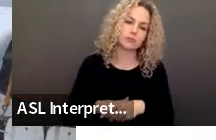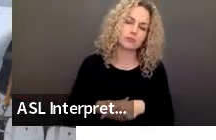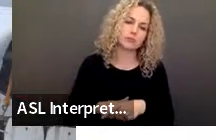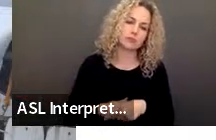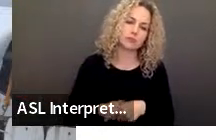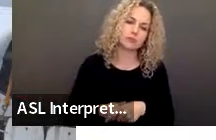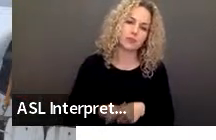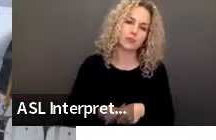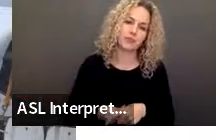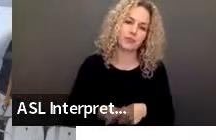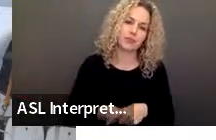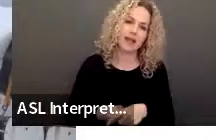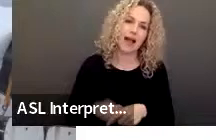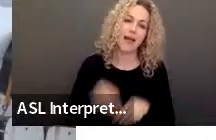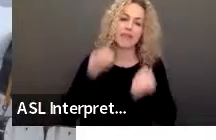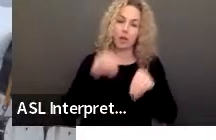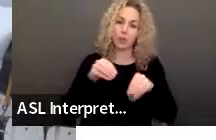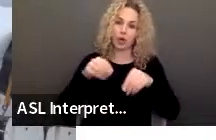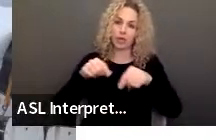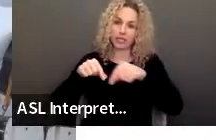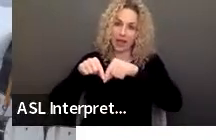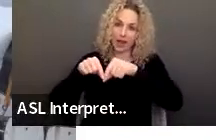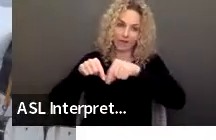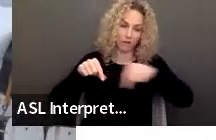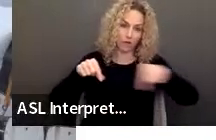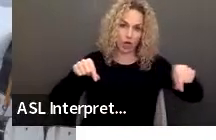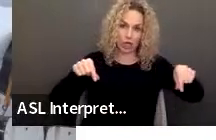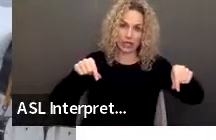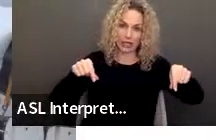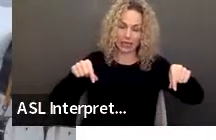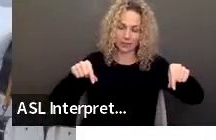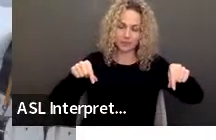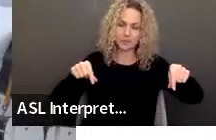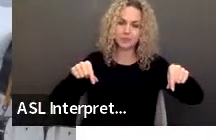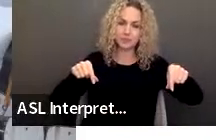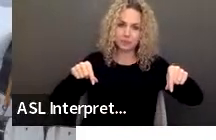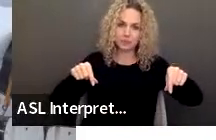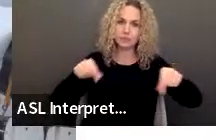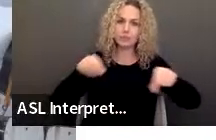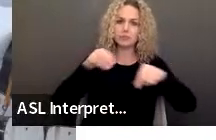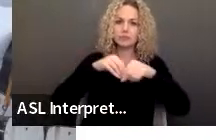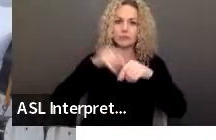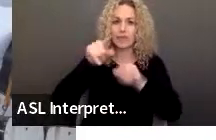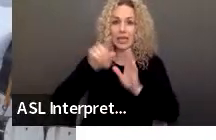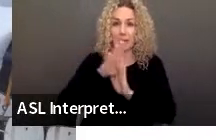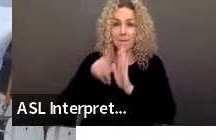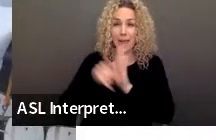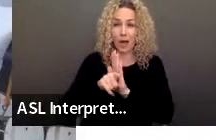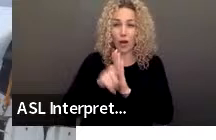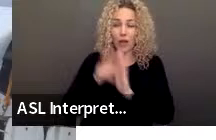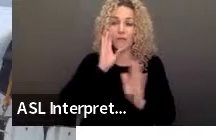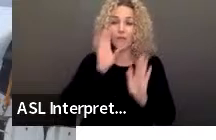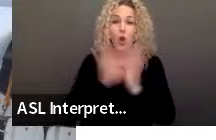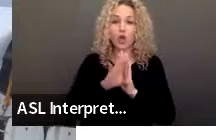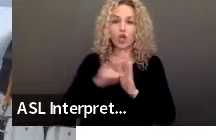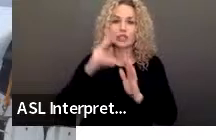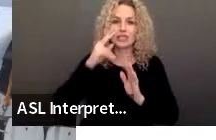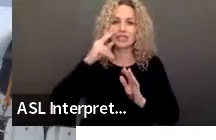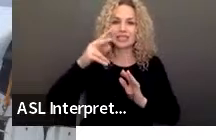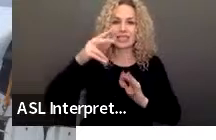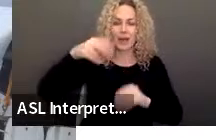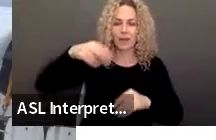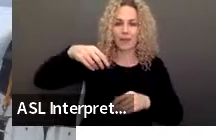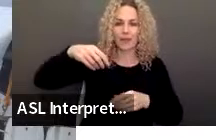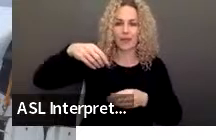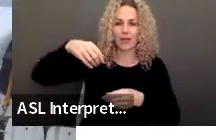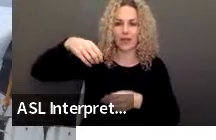placed vertically in the back of that, in the background of this photo. You can see them hanging vertically.